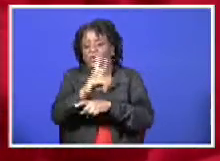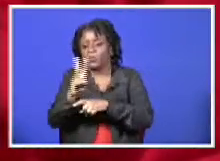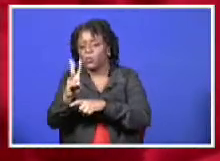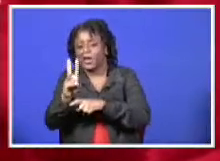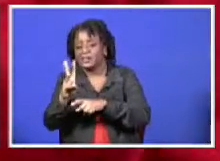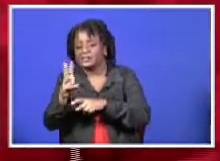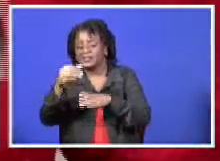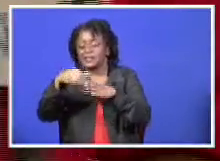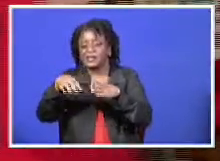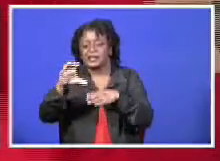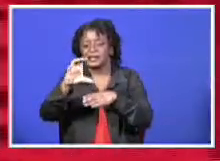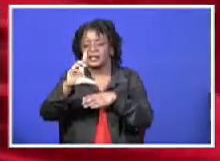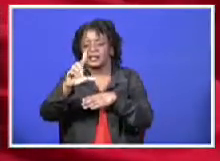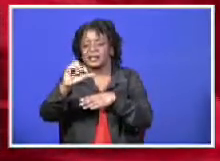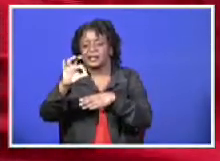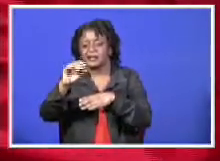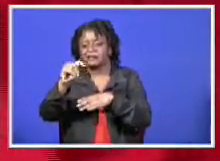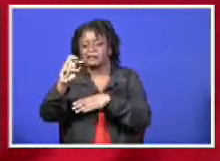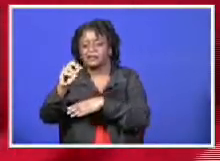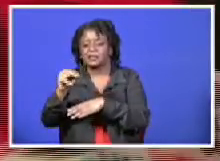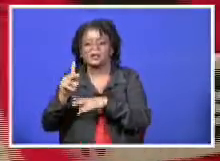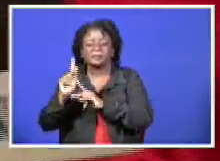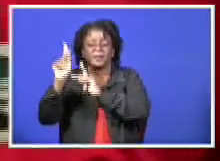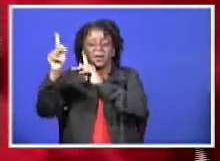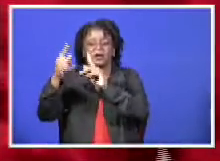east, right? We need,